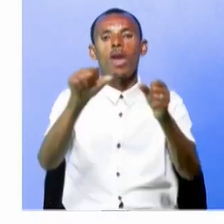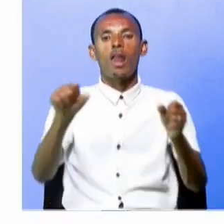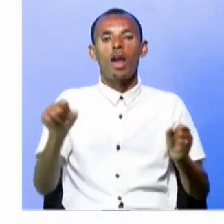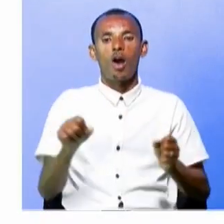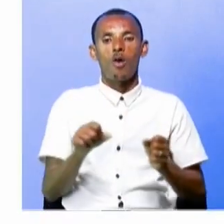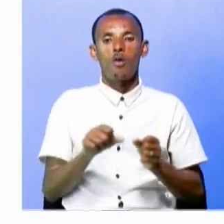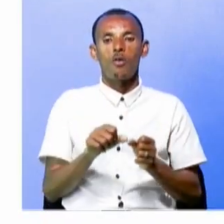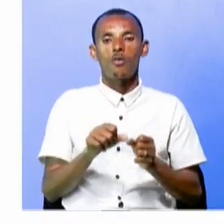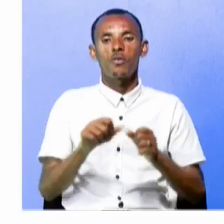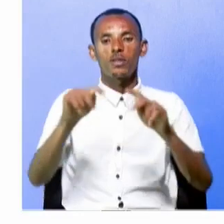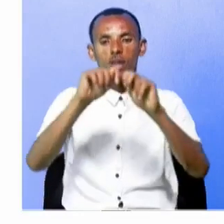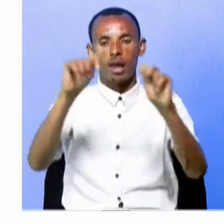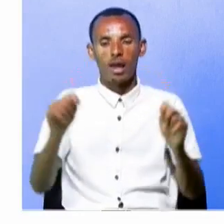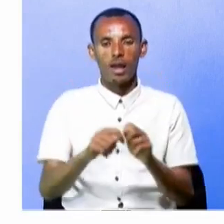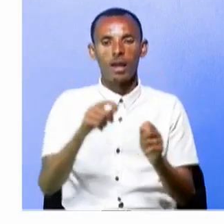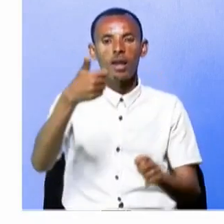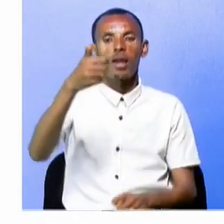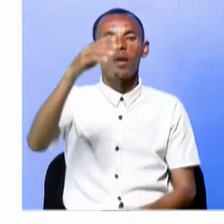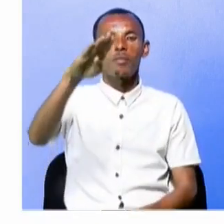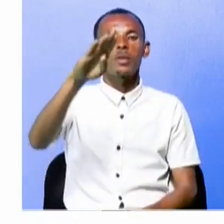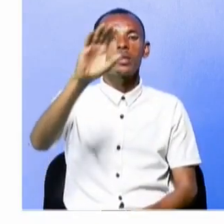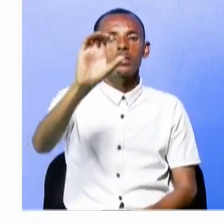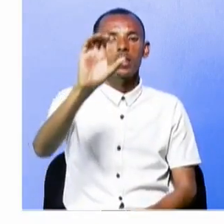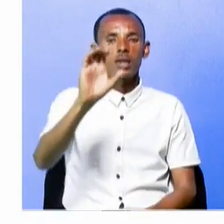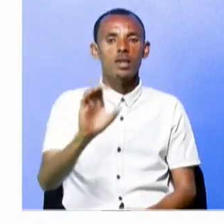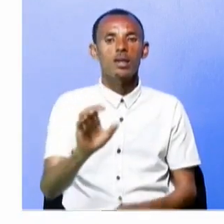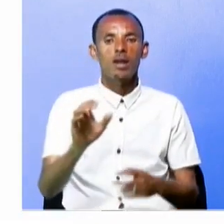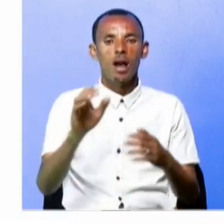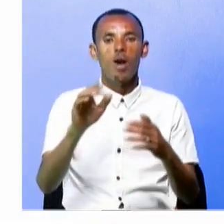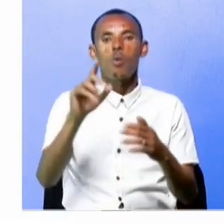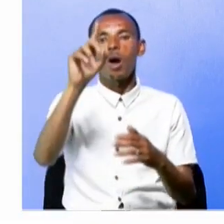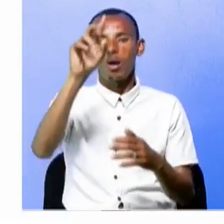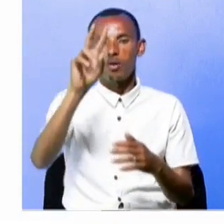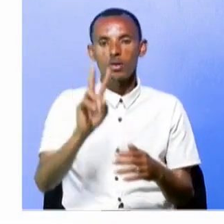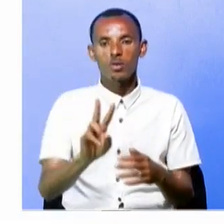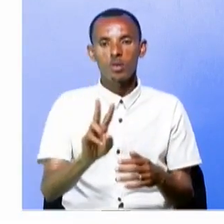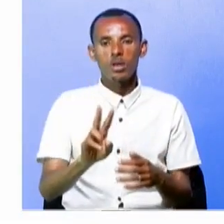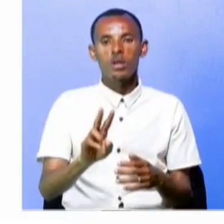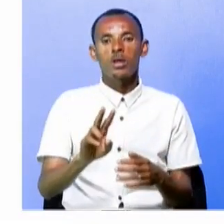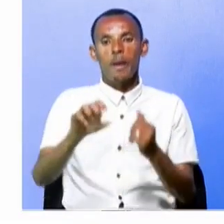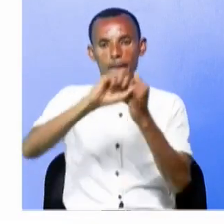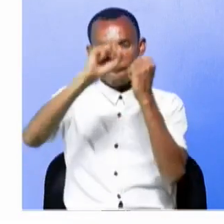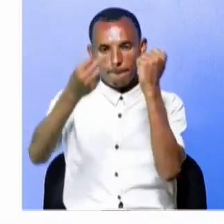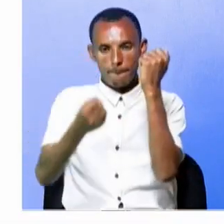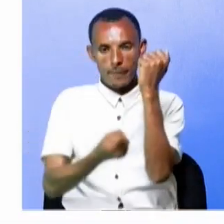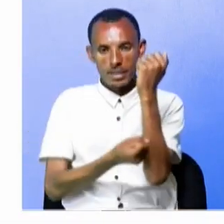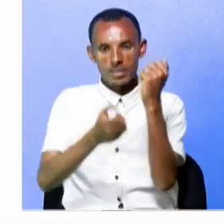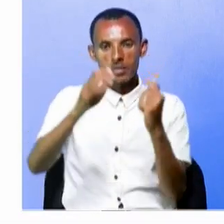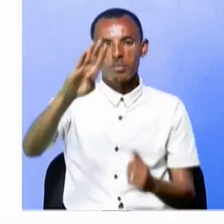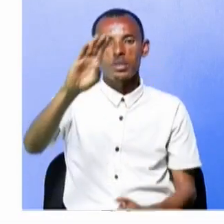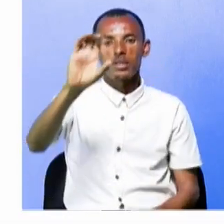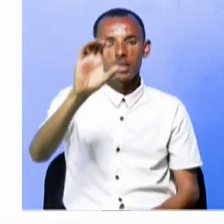triangle ABC is half of the base BC